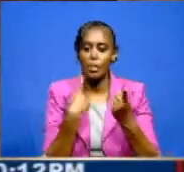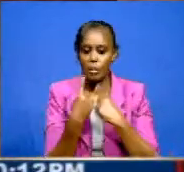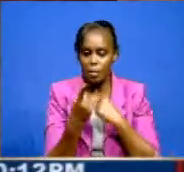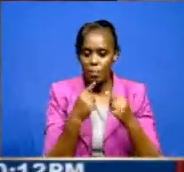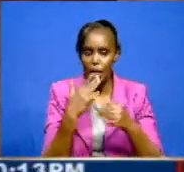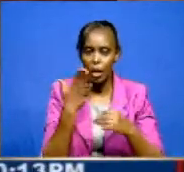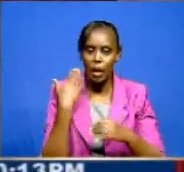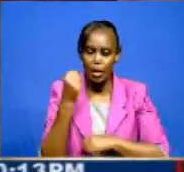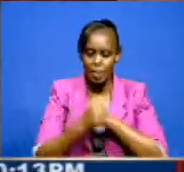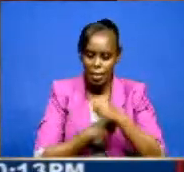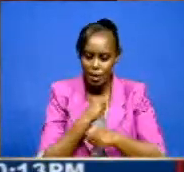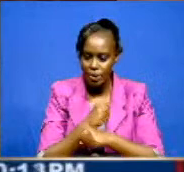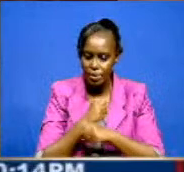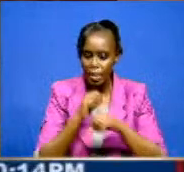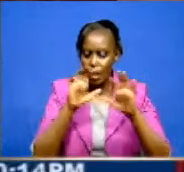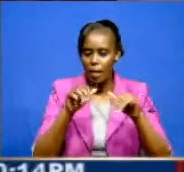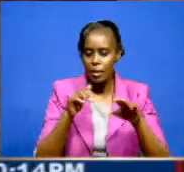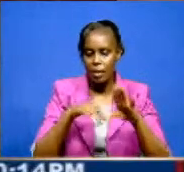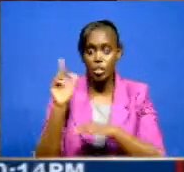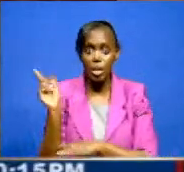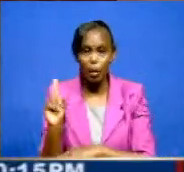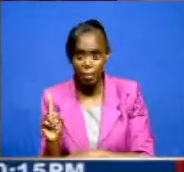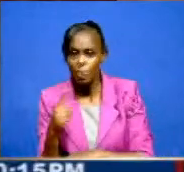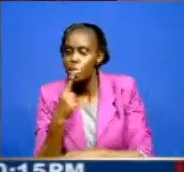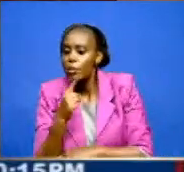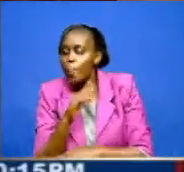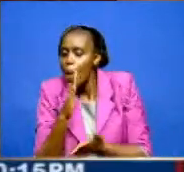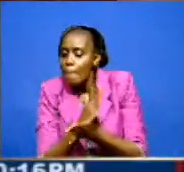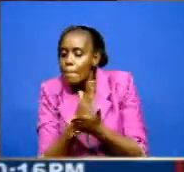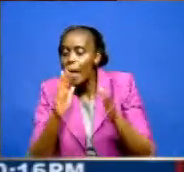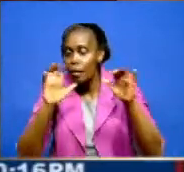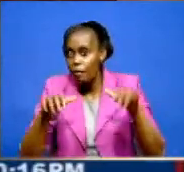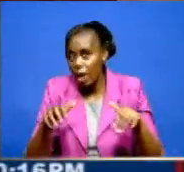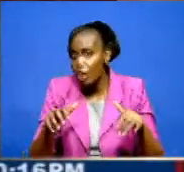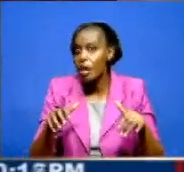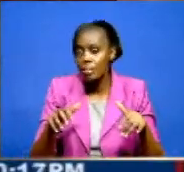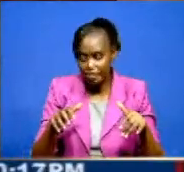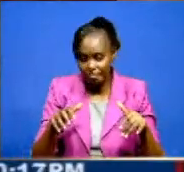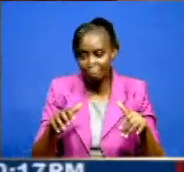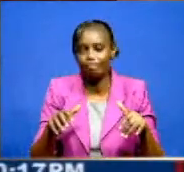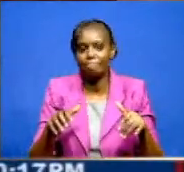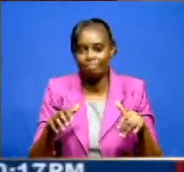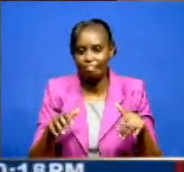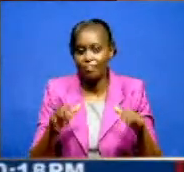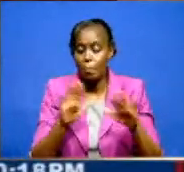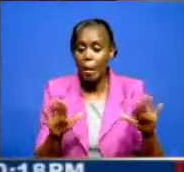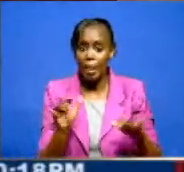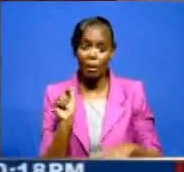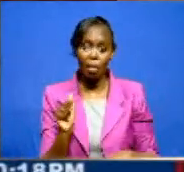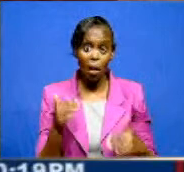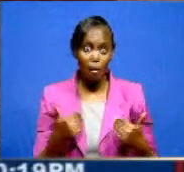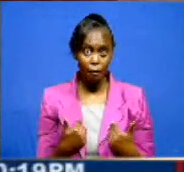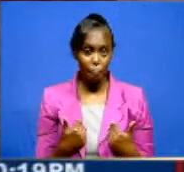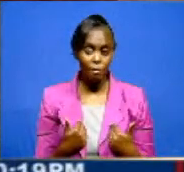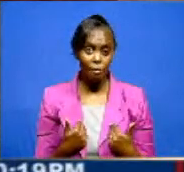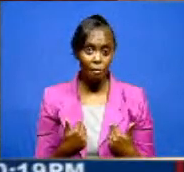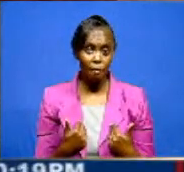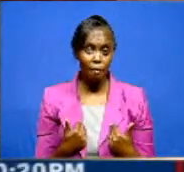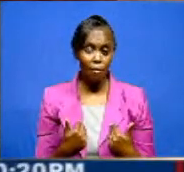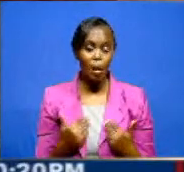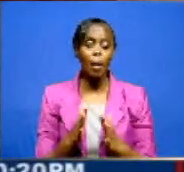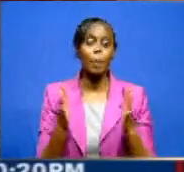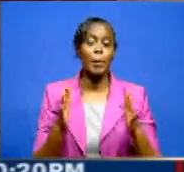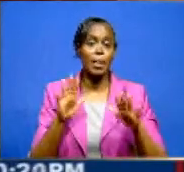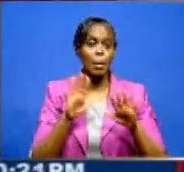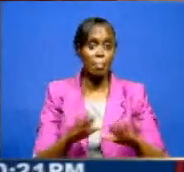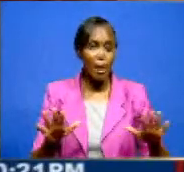and people were saying there's no agriculture in Nairobi, I told them part of agriculture is the market. And the biggest